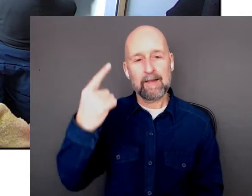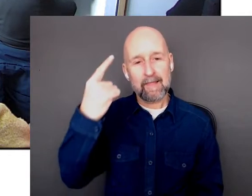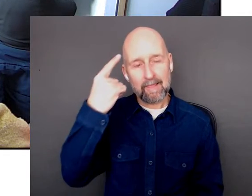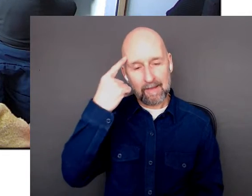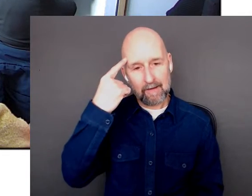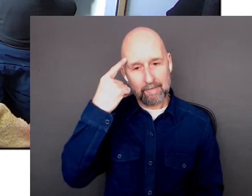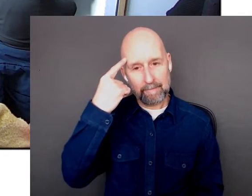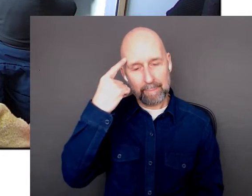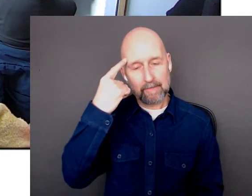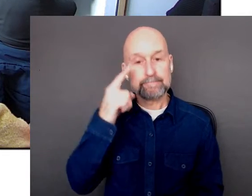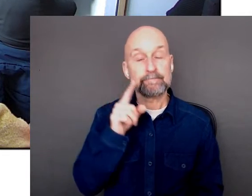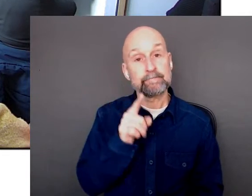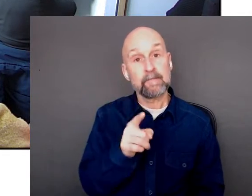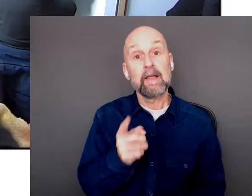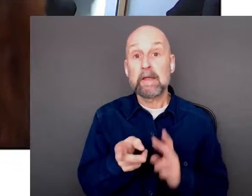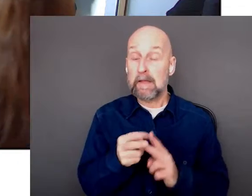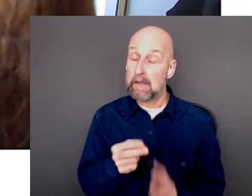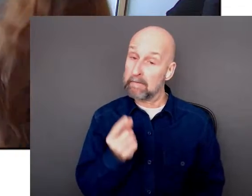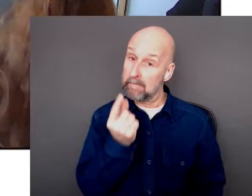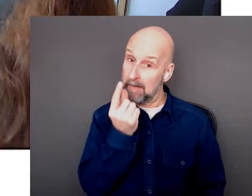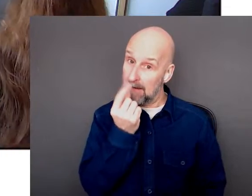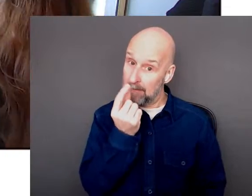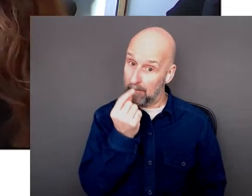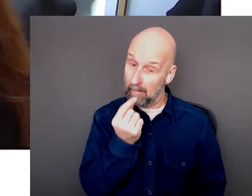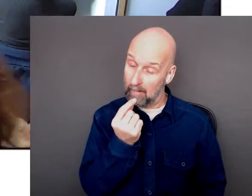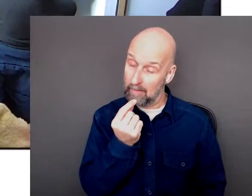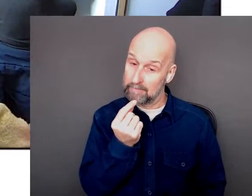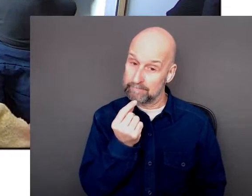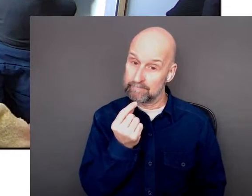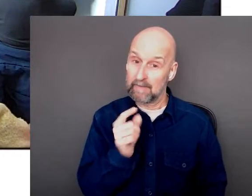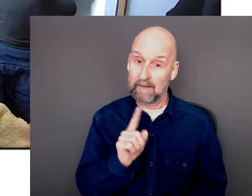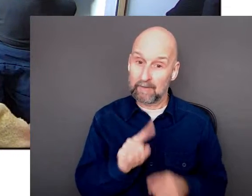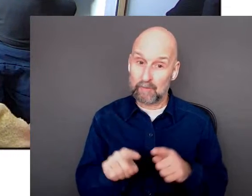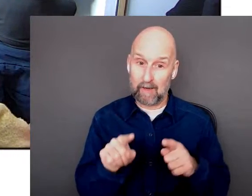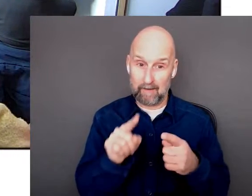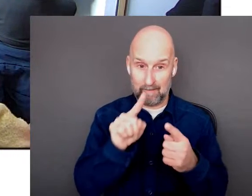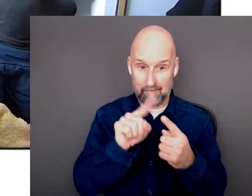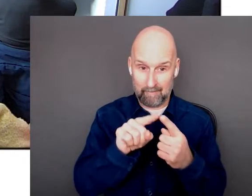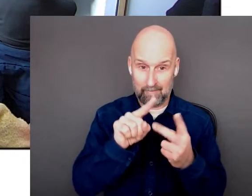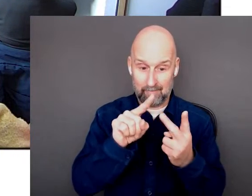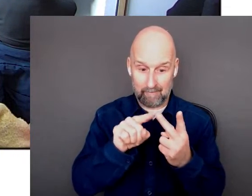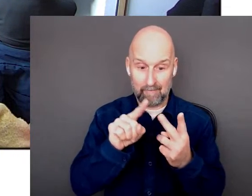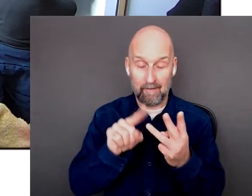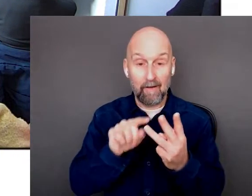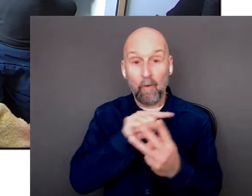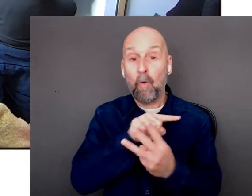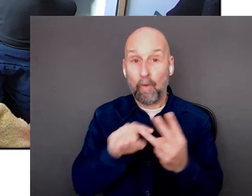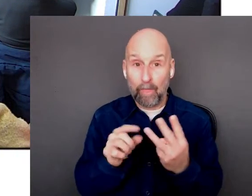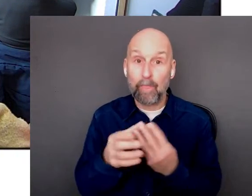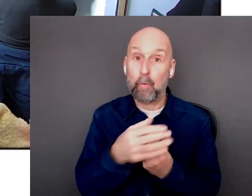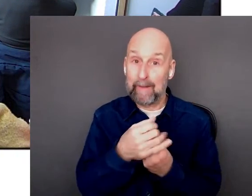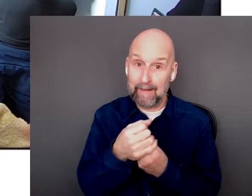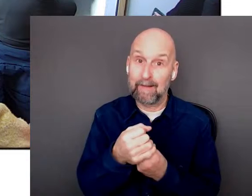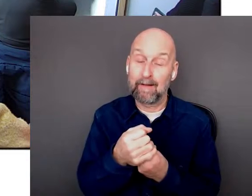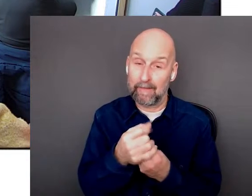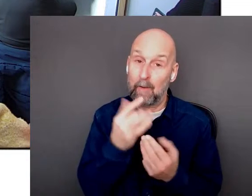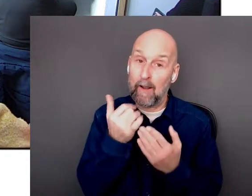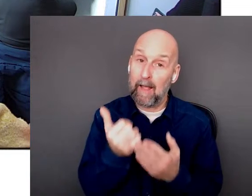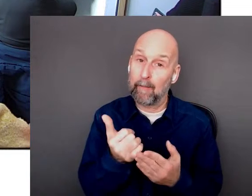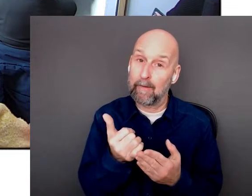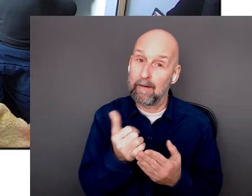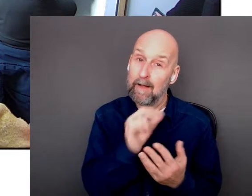if you're able to touch a little bit of everything, that's really helpful because,